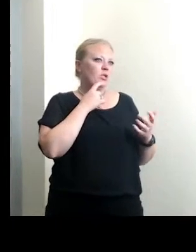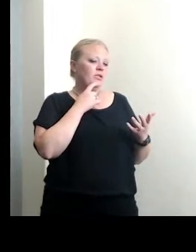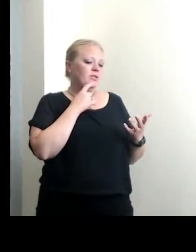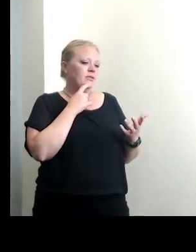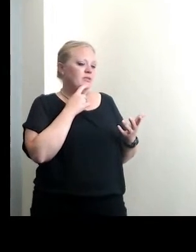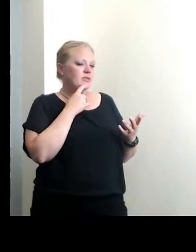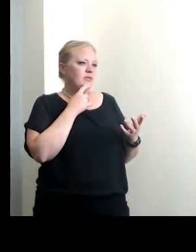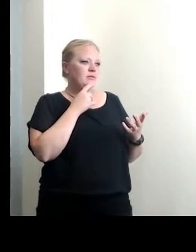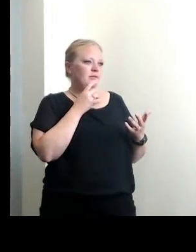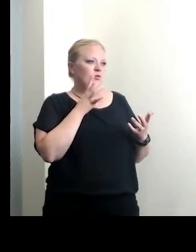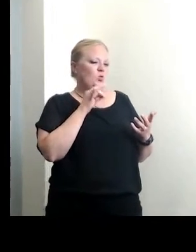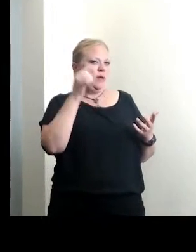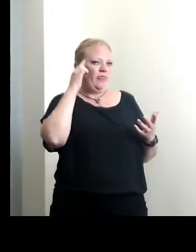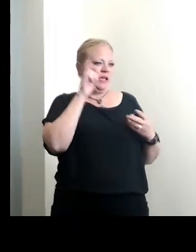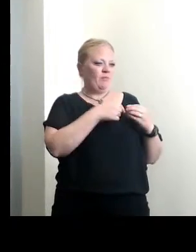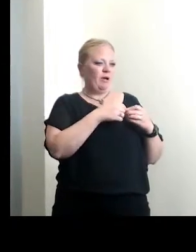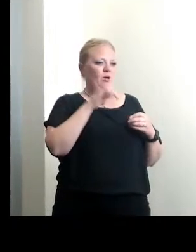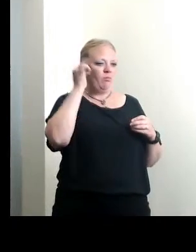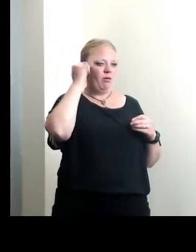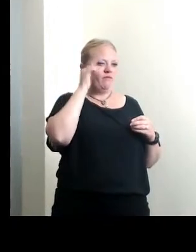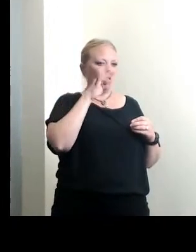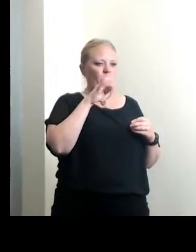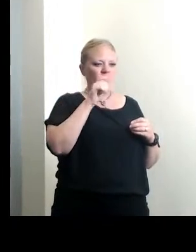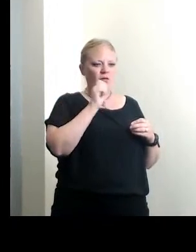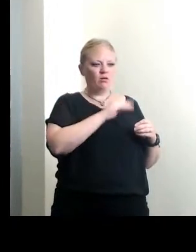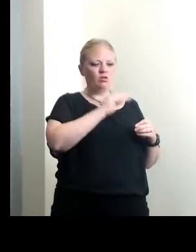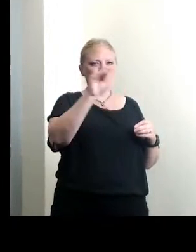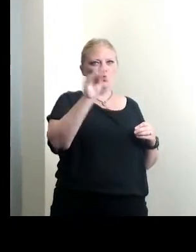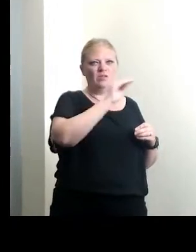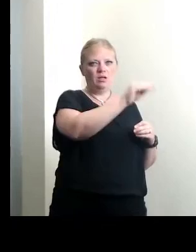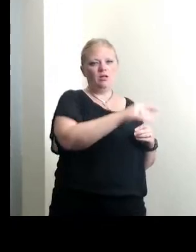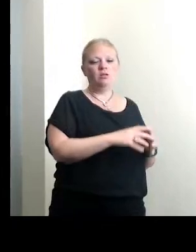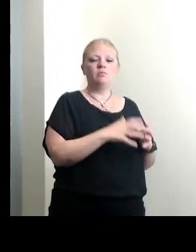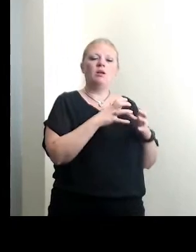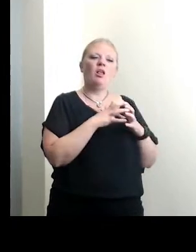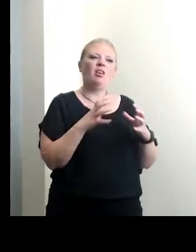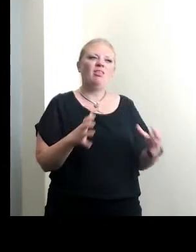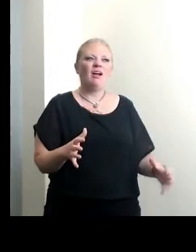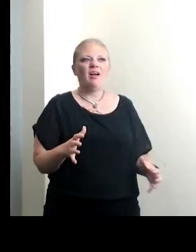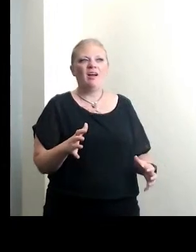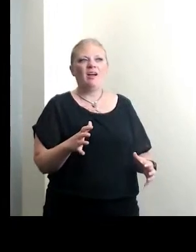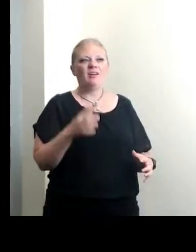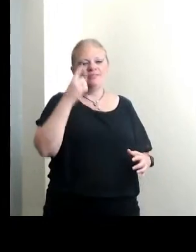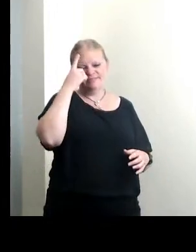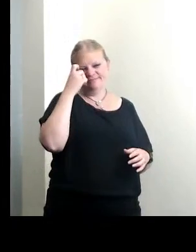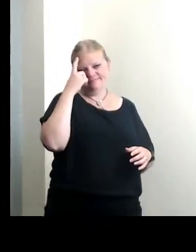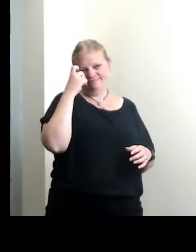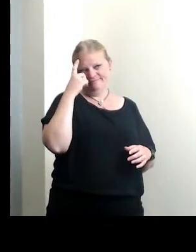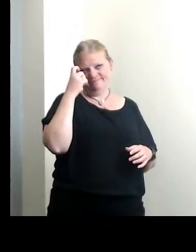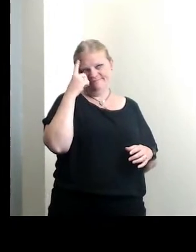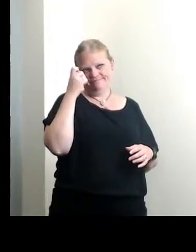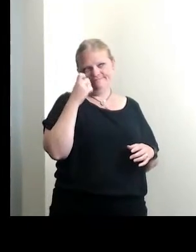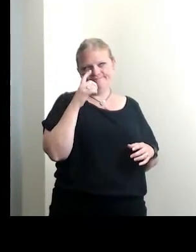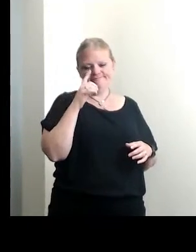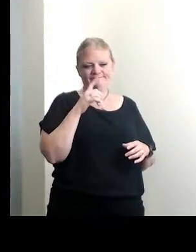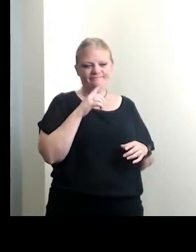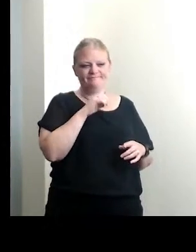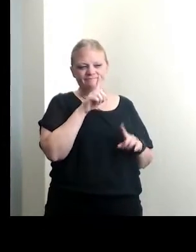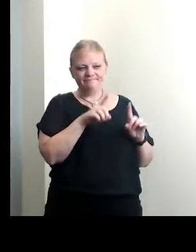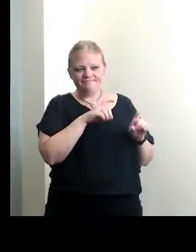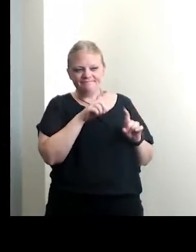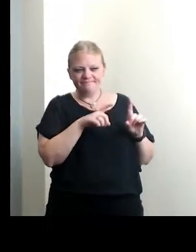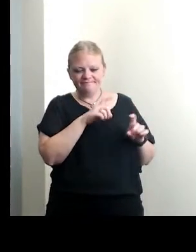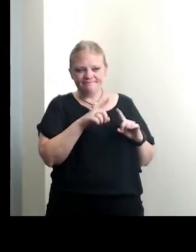relocating? First off, there's been a lot of speculation in the last week, especially,